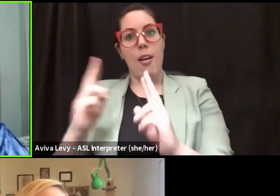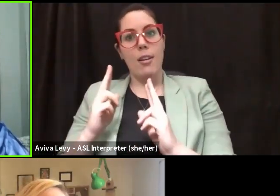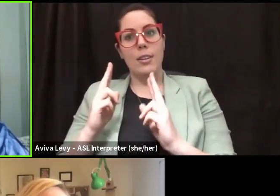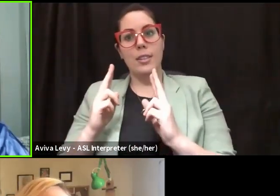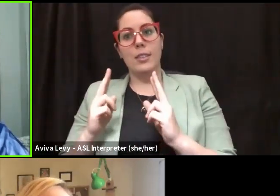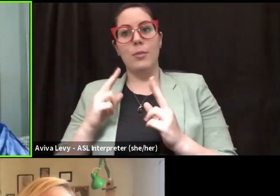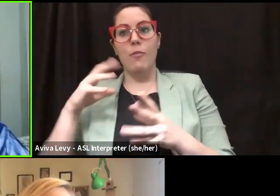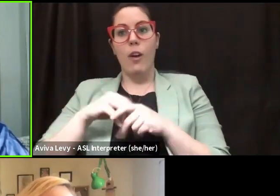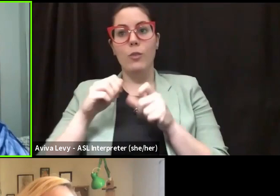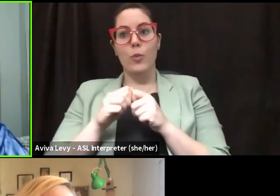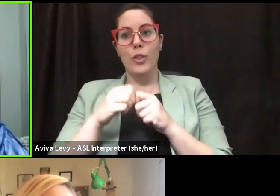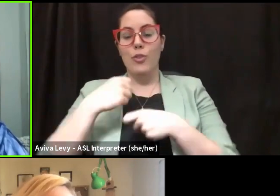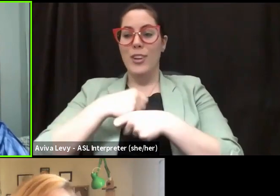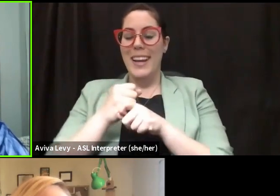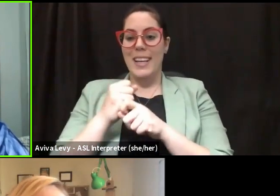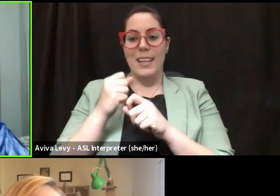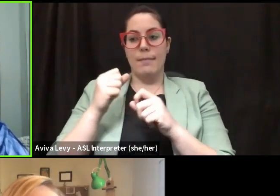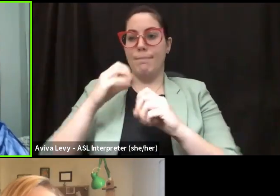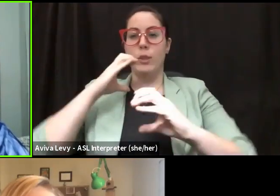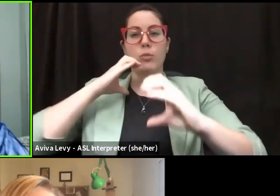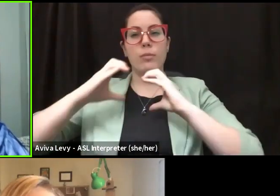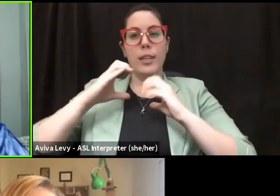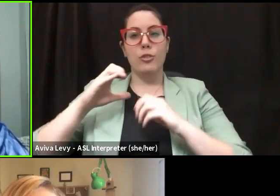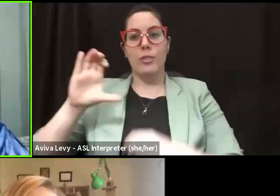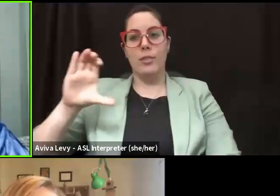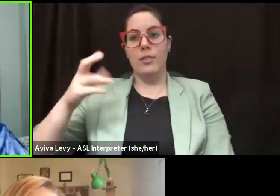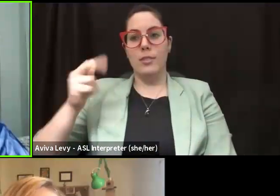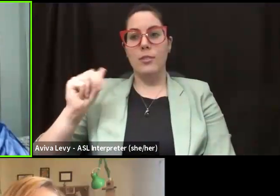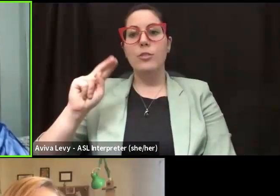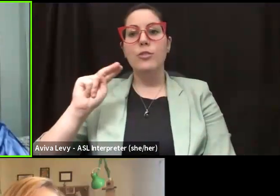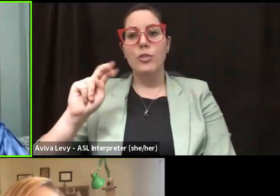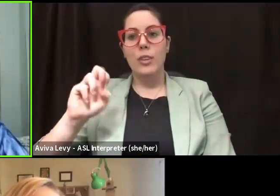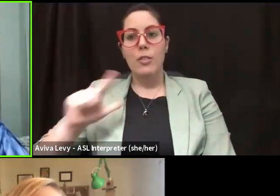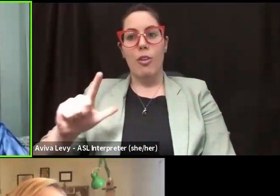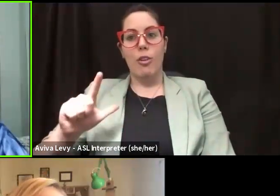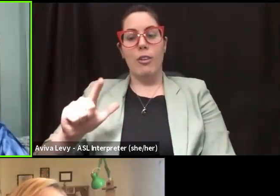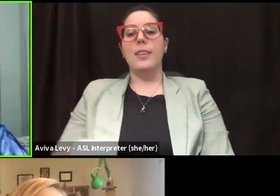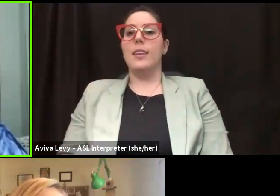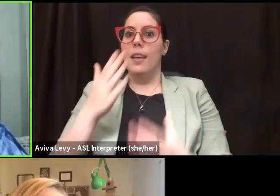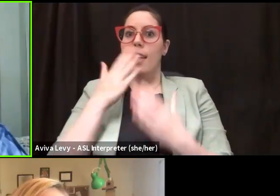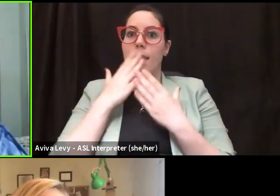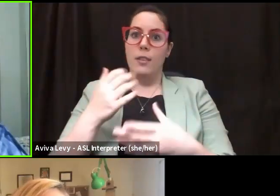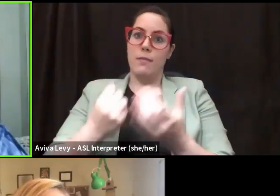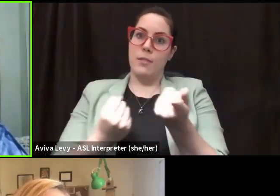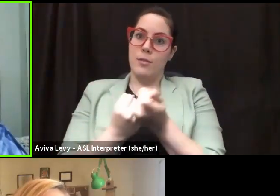create this communication channel. And I thank you so much for supporting this.